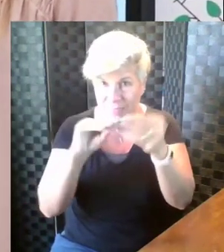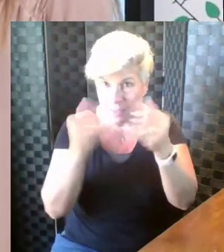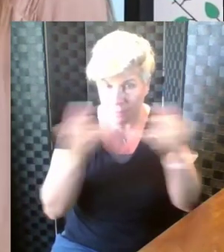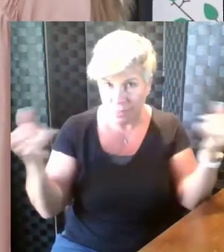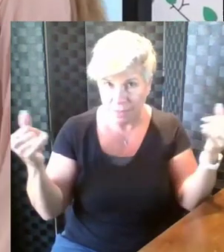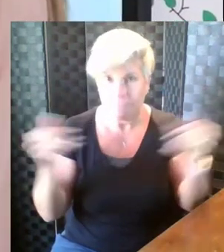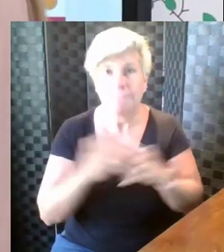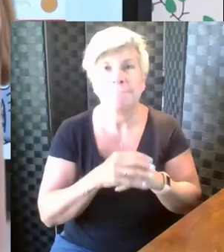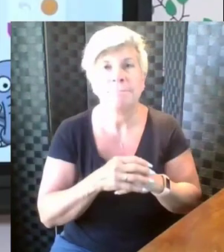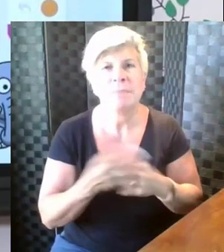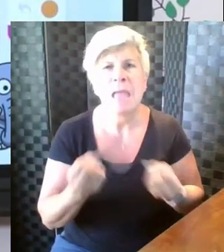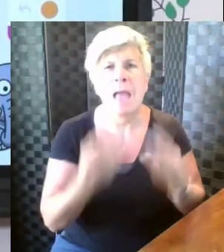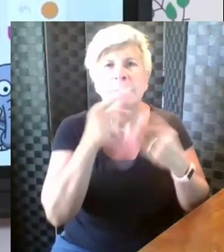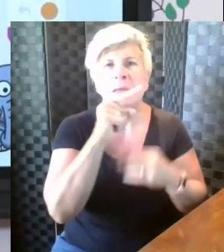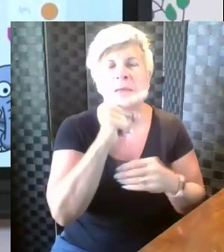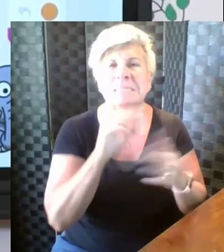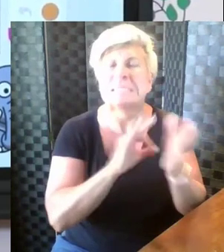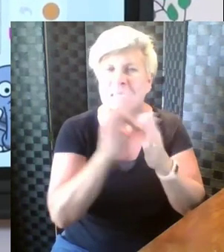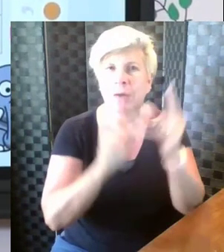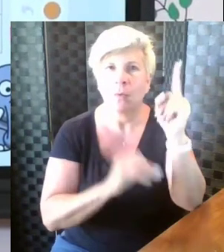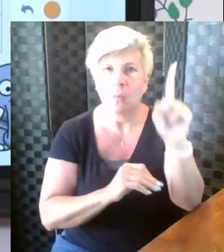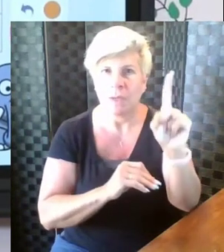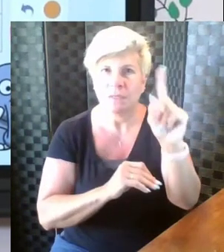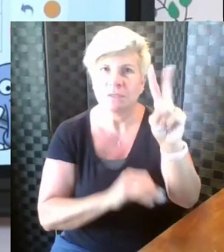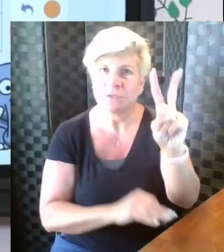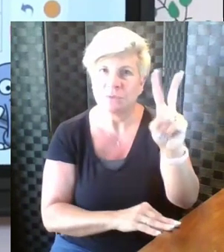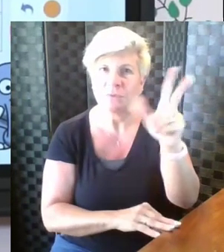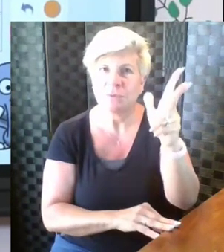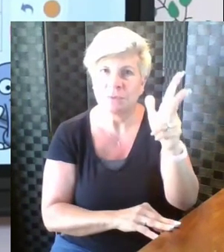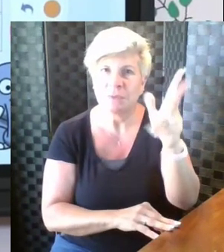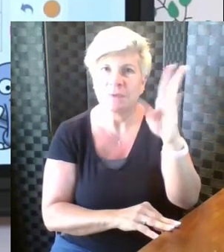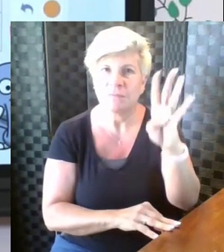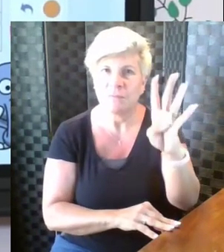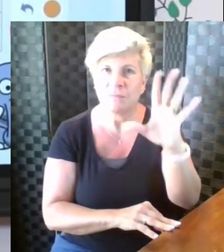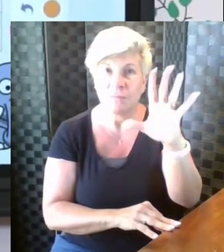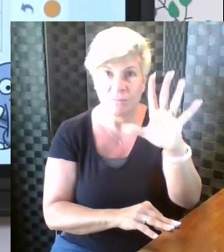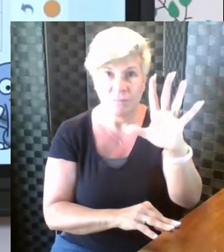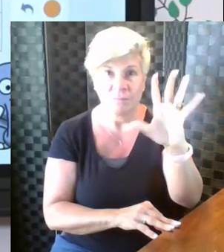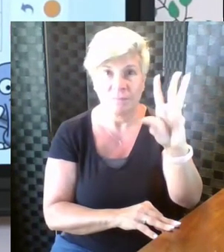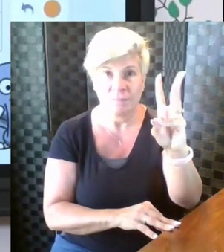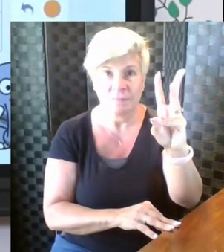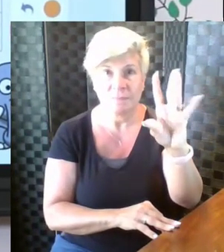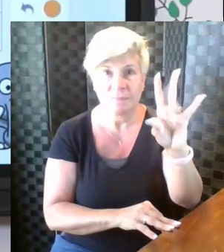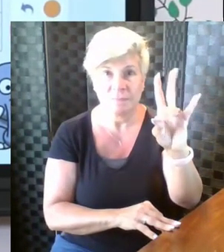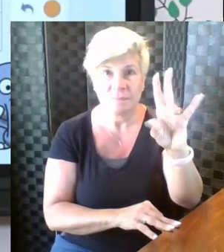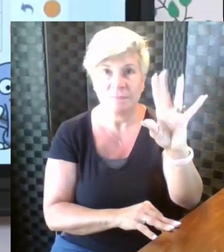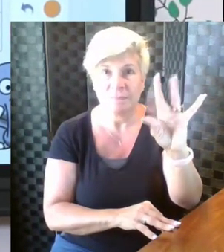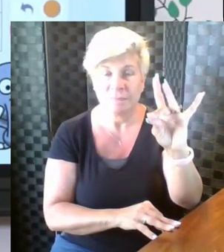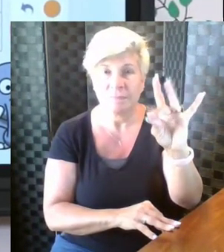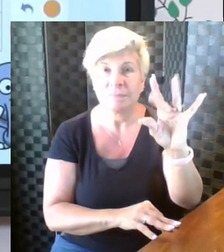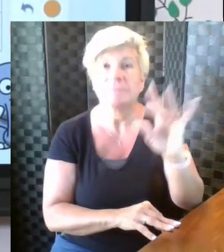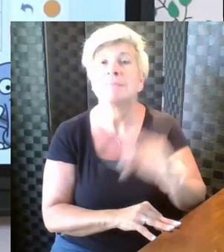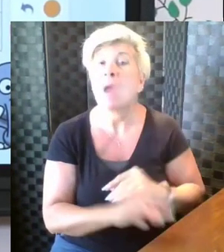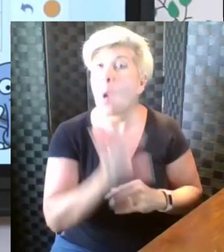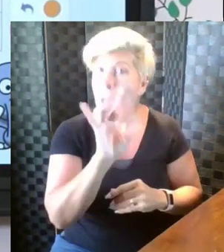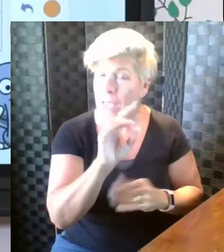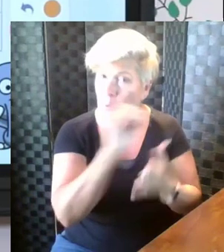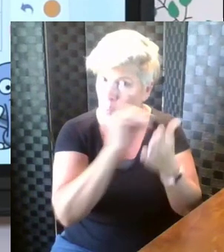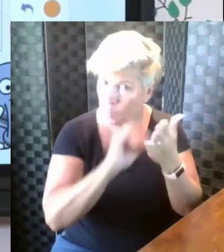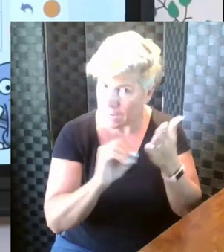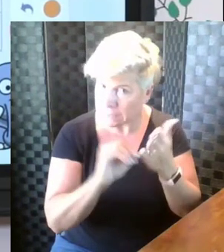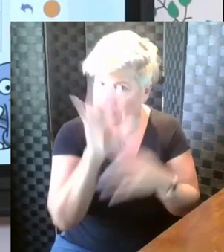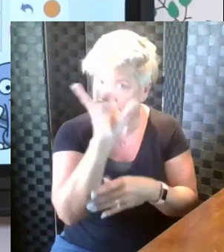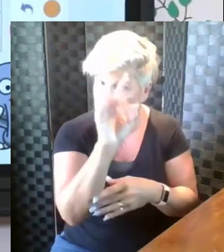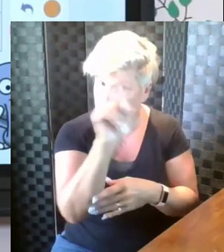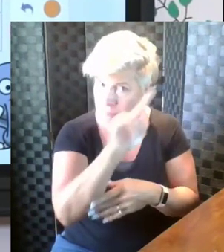line. So how many? Let's count. 1, 2, 3, 4, 5, 6, 7, 8. I'm going to